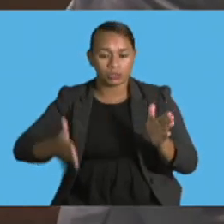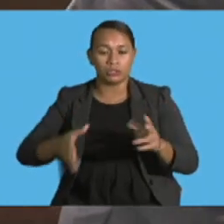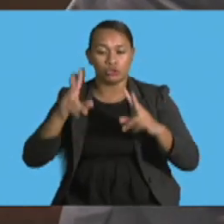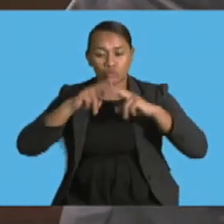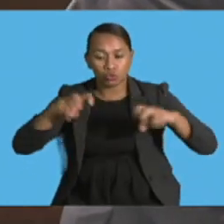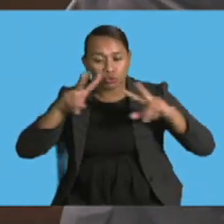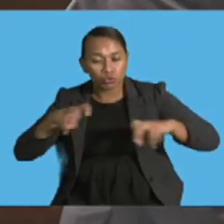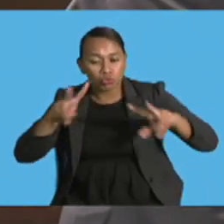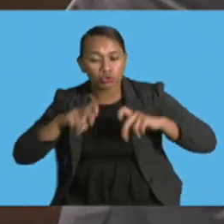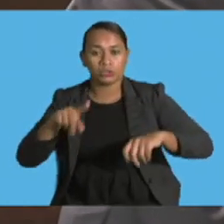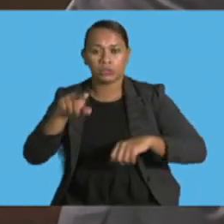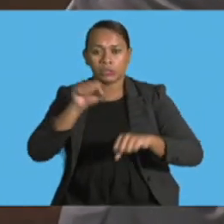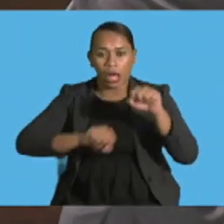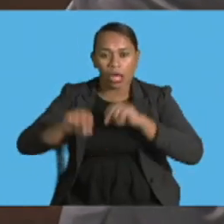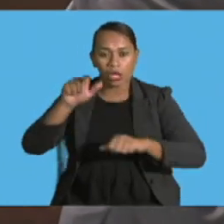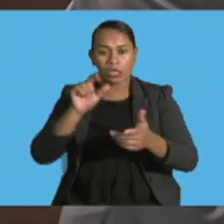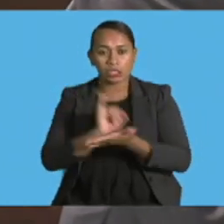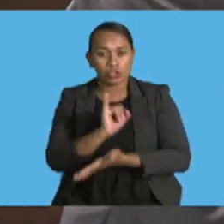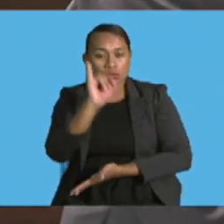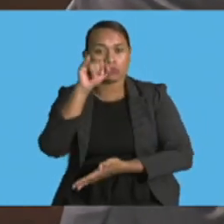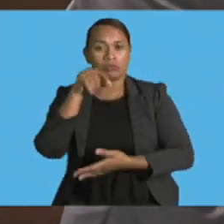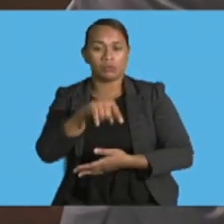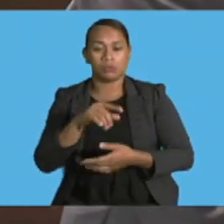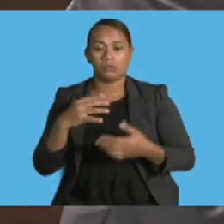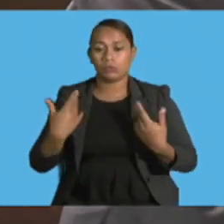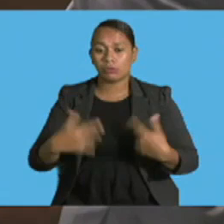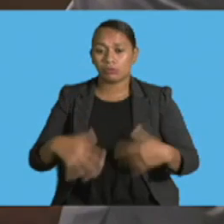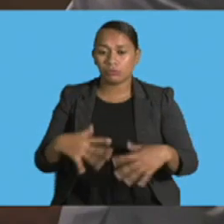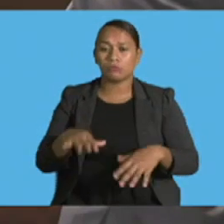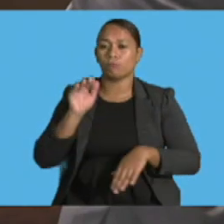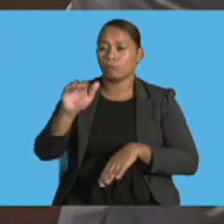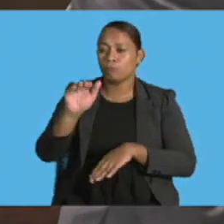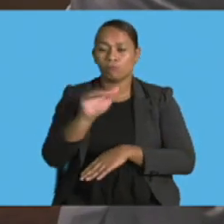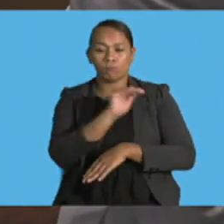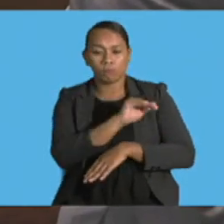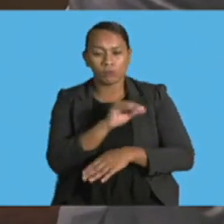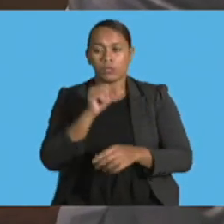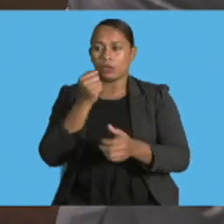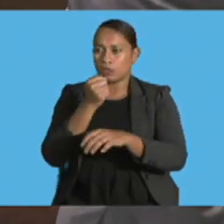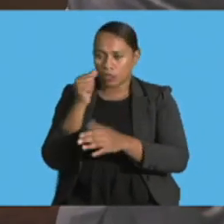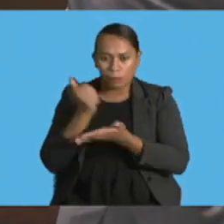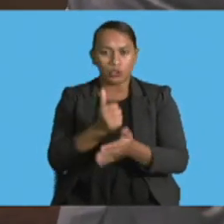are dedicated to tapping into government support and making the